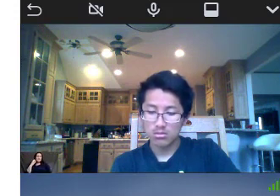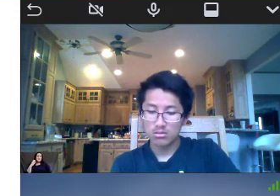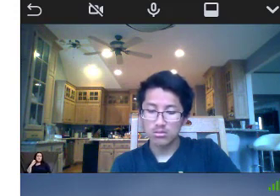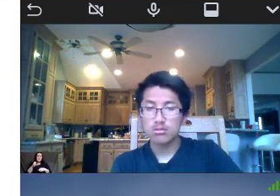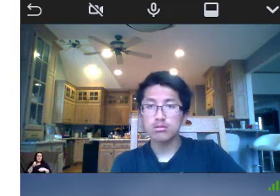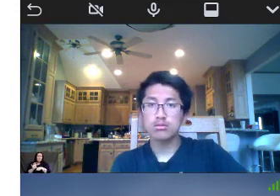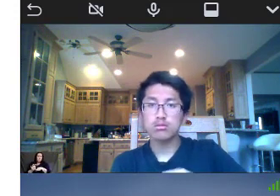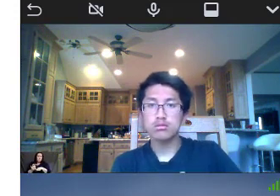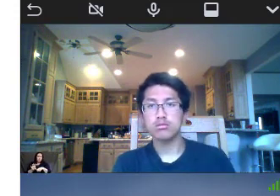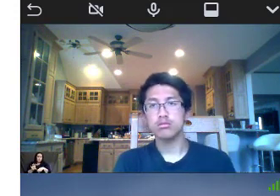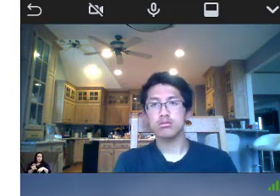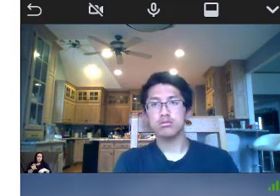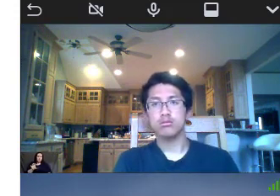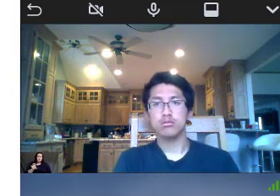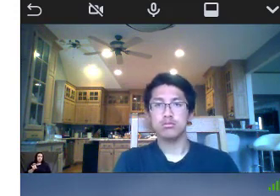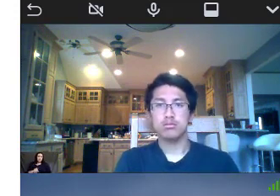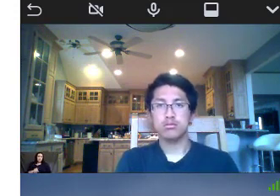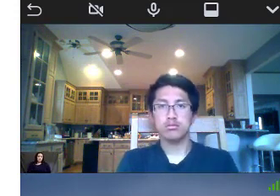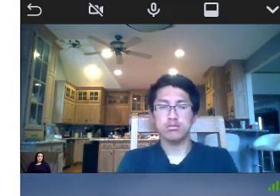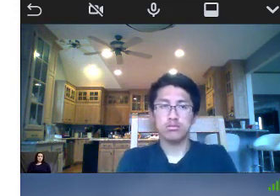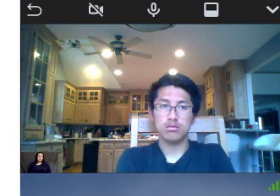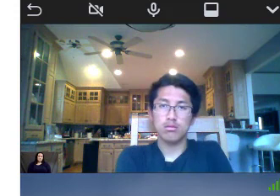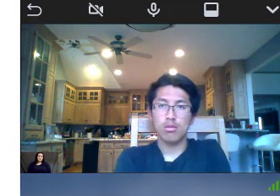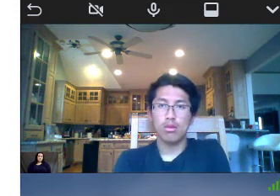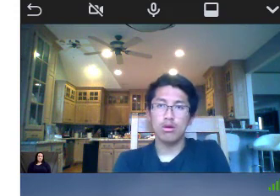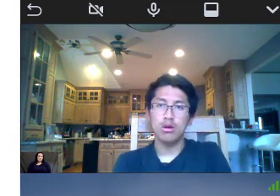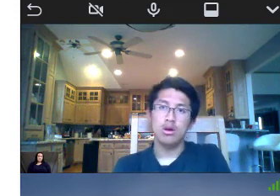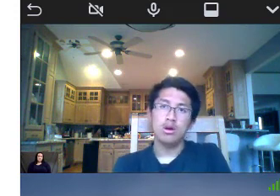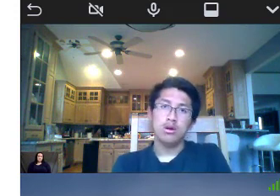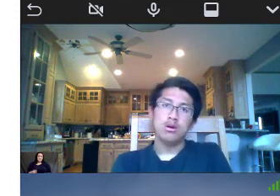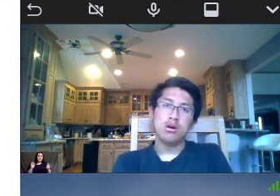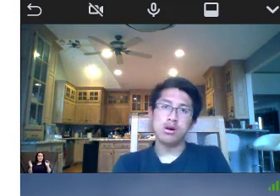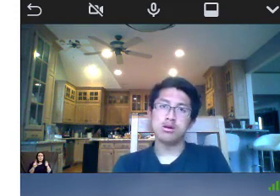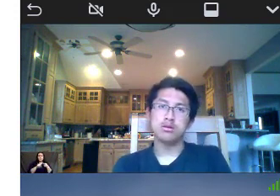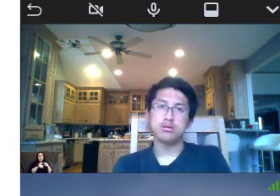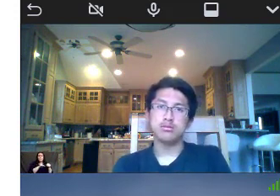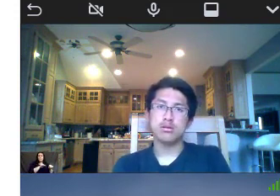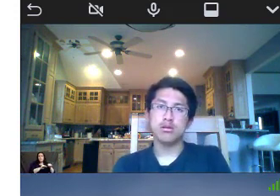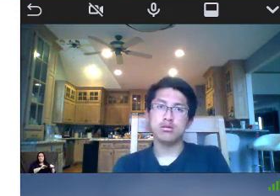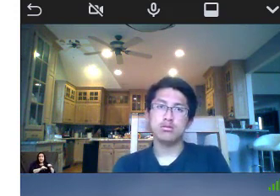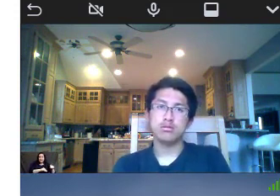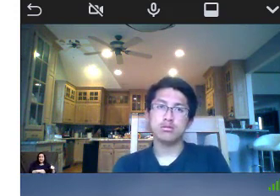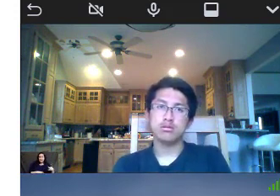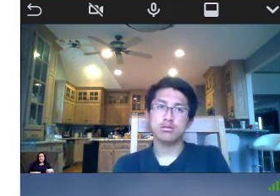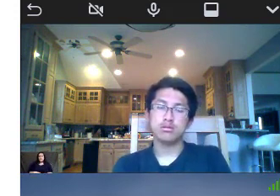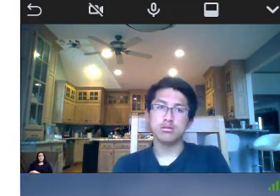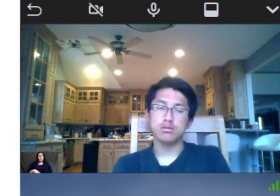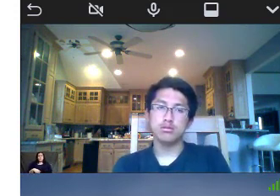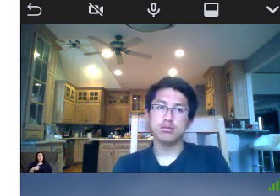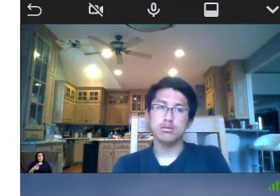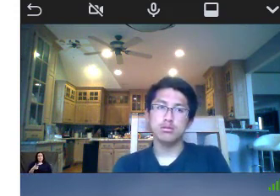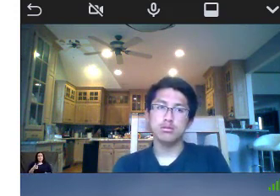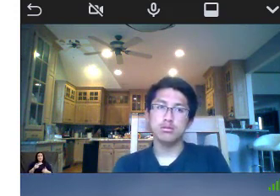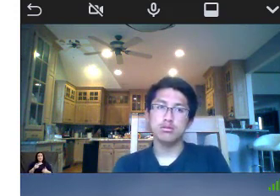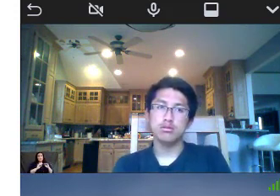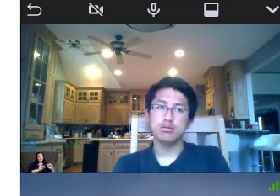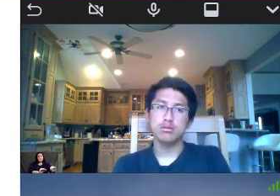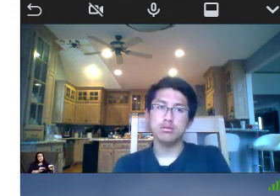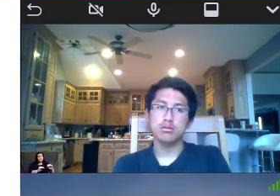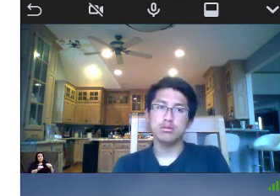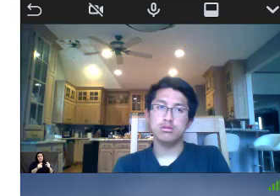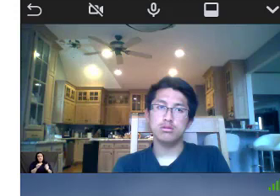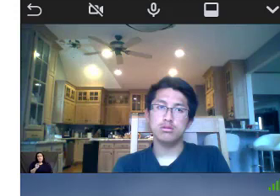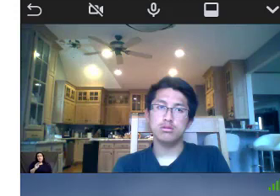sort of the kinetics of the problem, right? So how important is the momentum of the fluid versus the